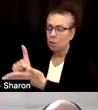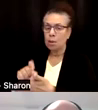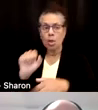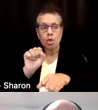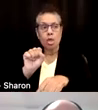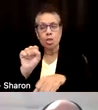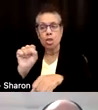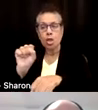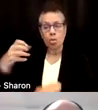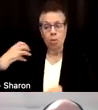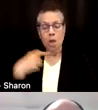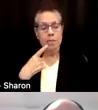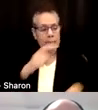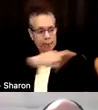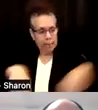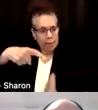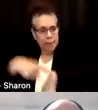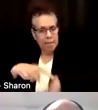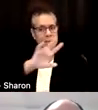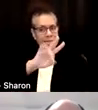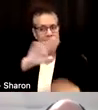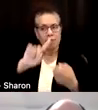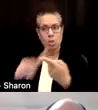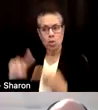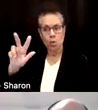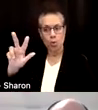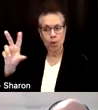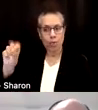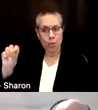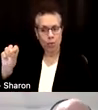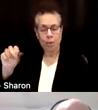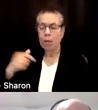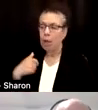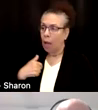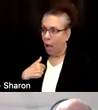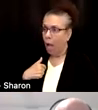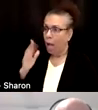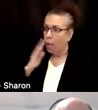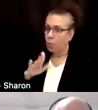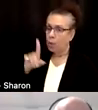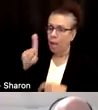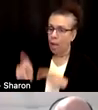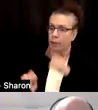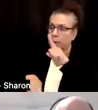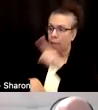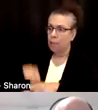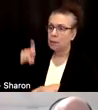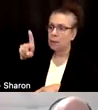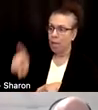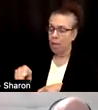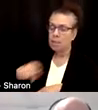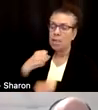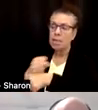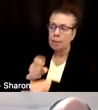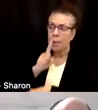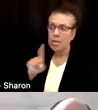here at 7 a.m. and work till 3:30? I would ask questions to really determine whether